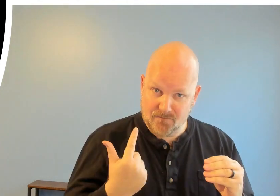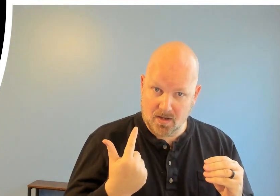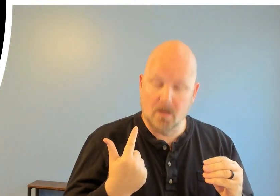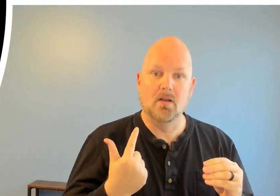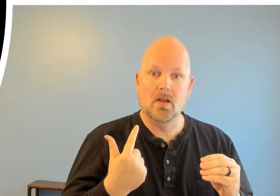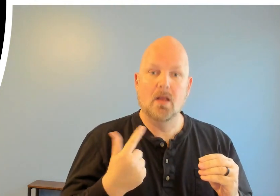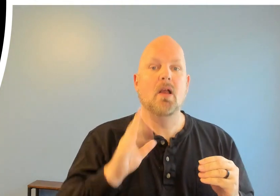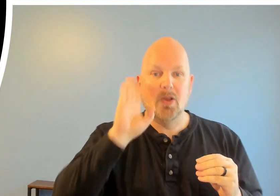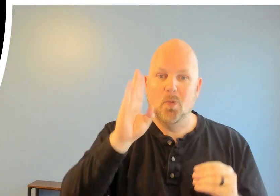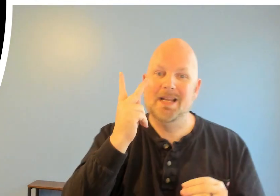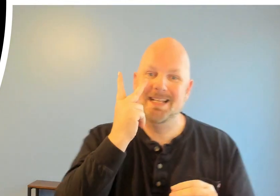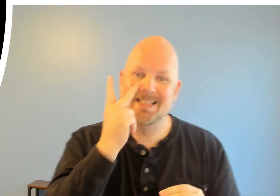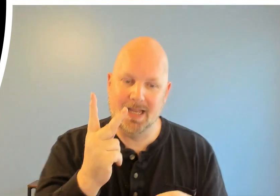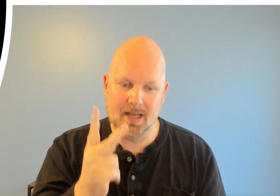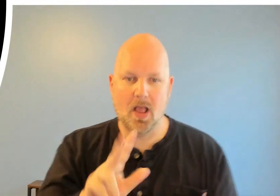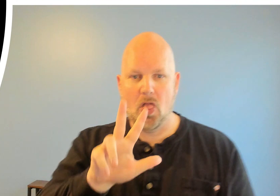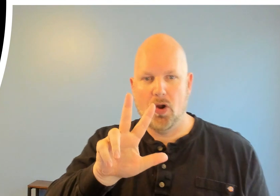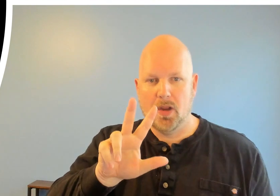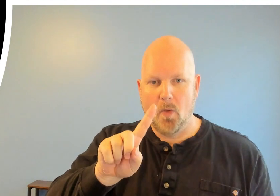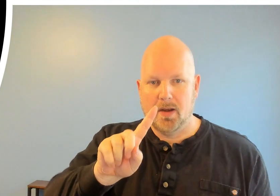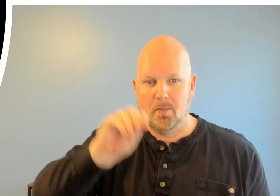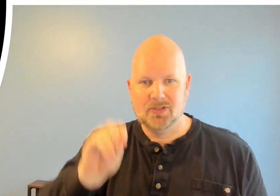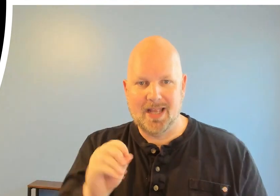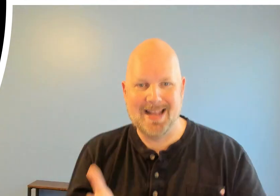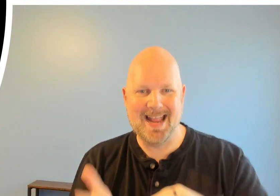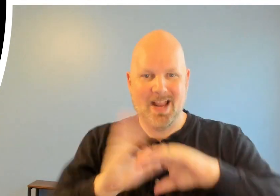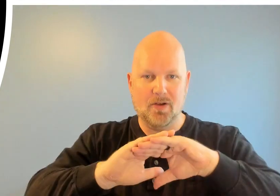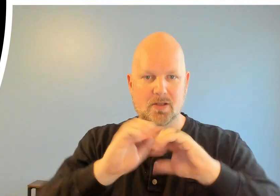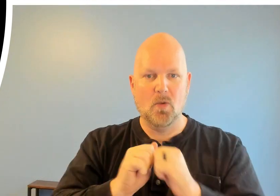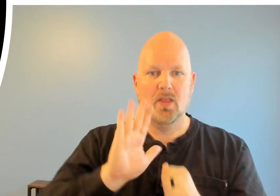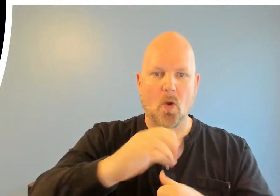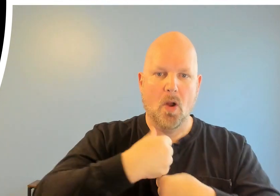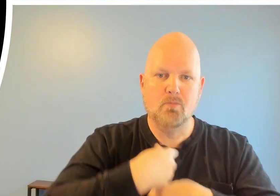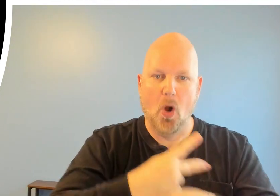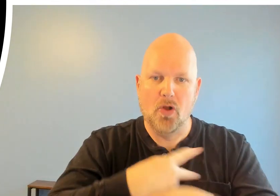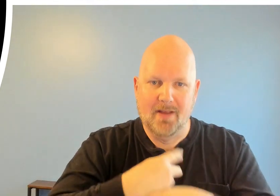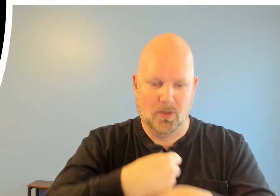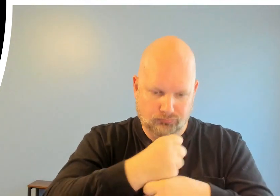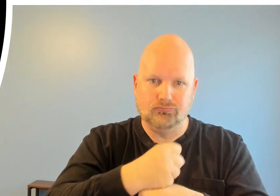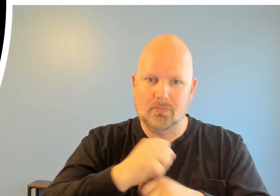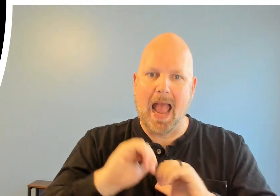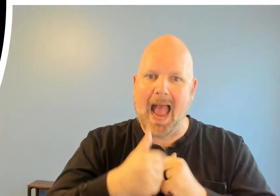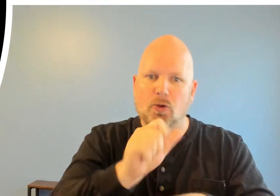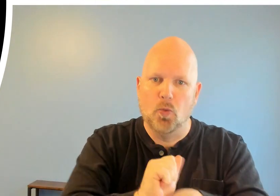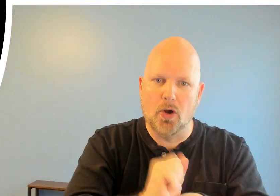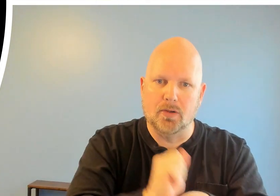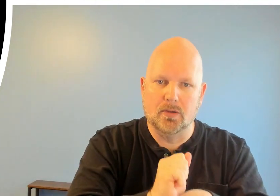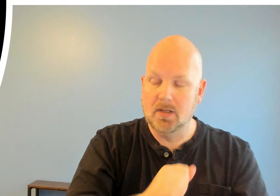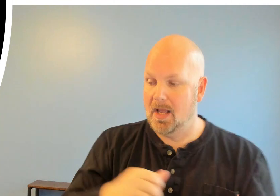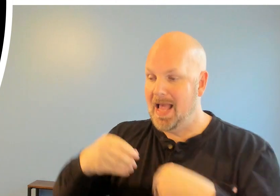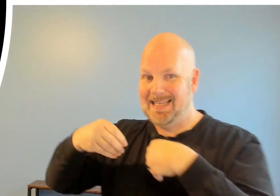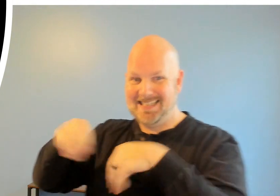right? There was a 31% increase in productivity. In the